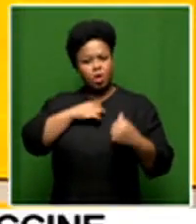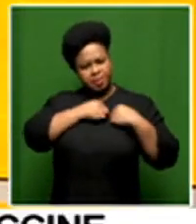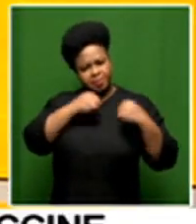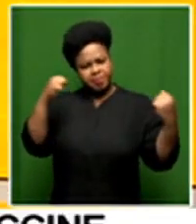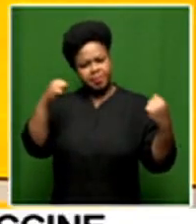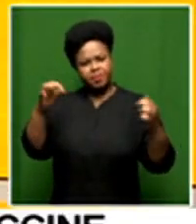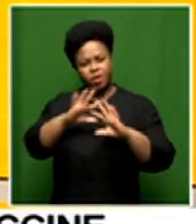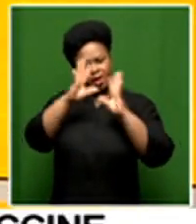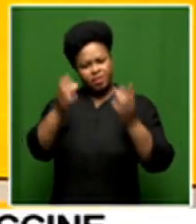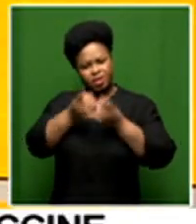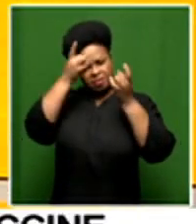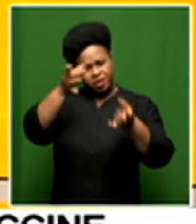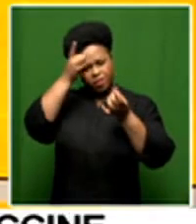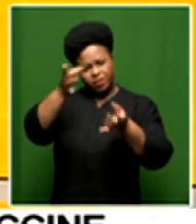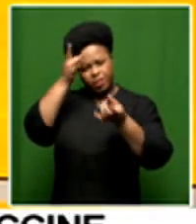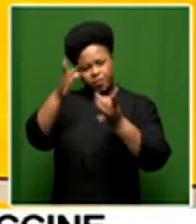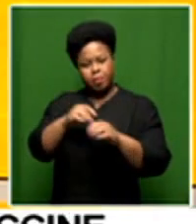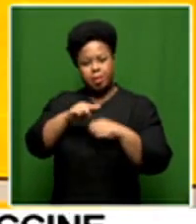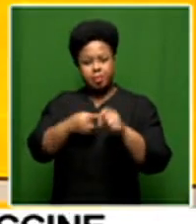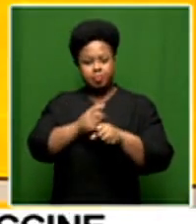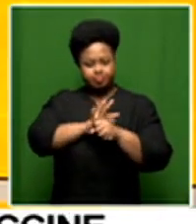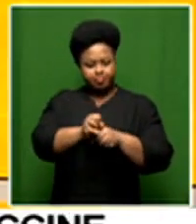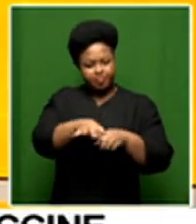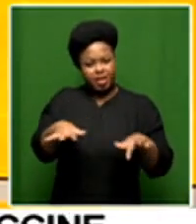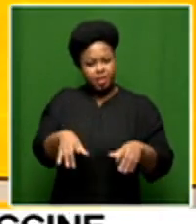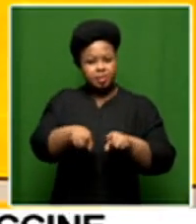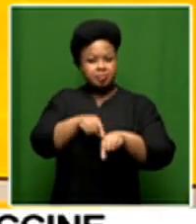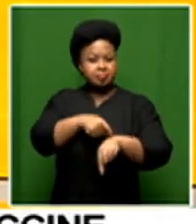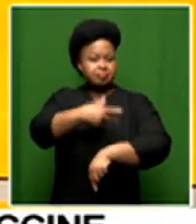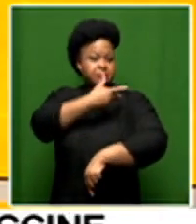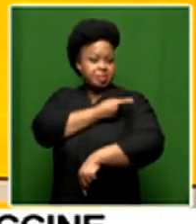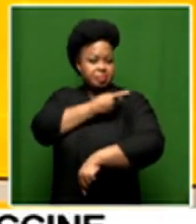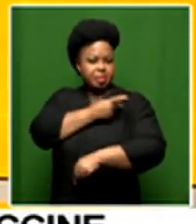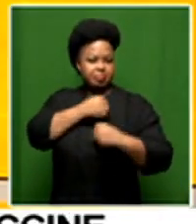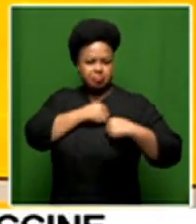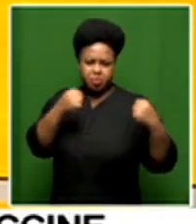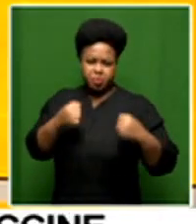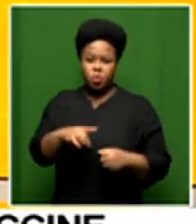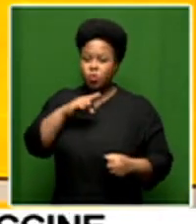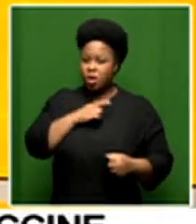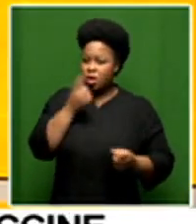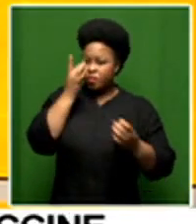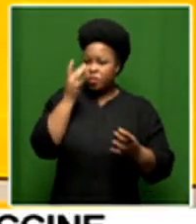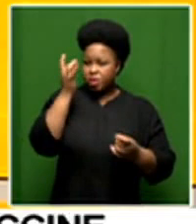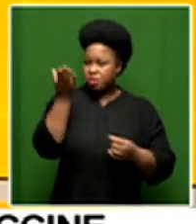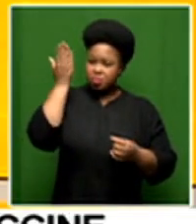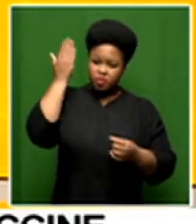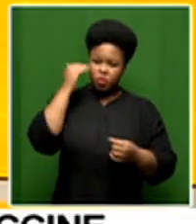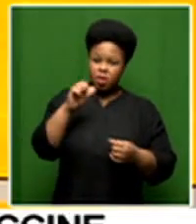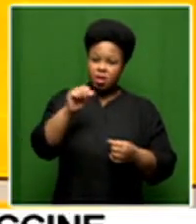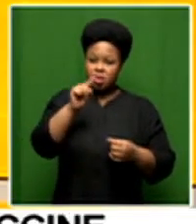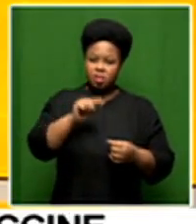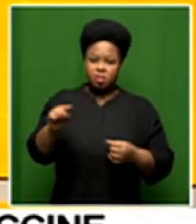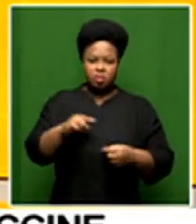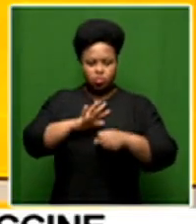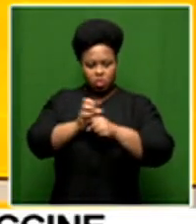dealing with the COVID-19 pandemic and also the country's vaccine rollout program. And this following information that the